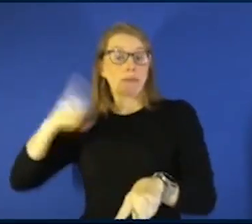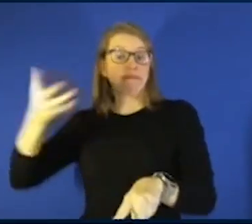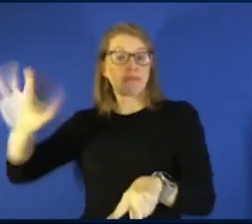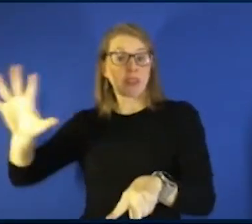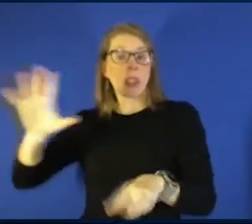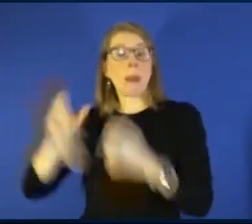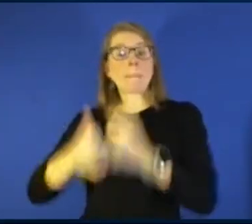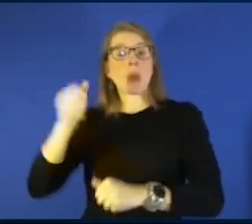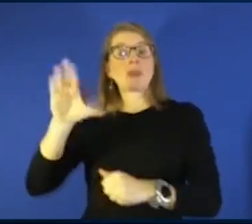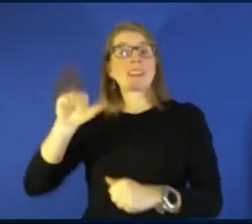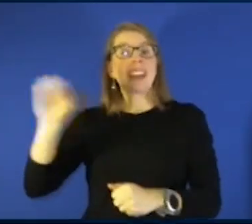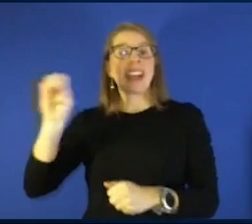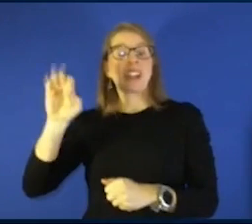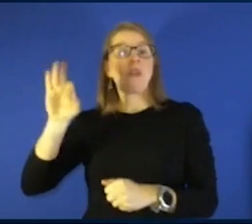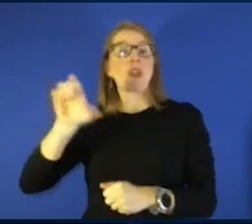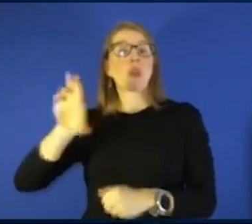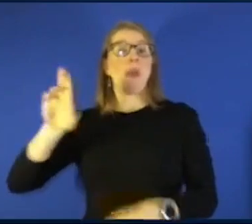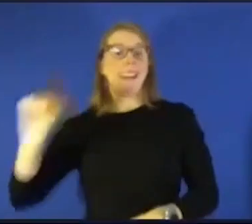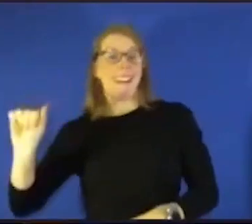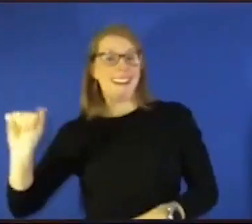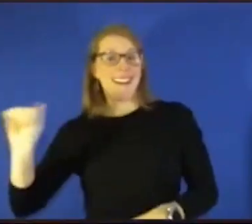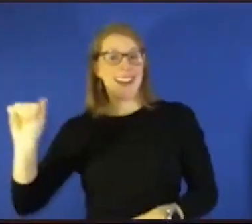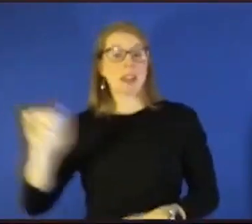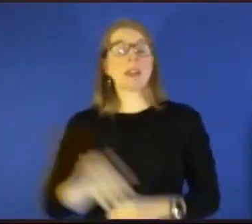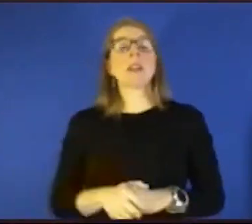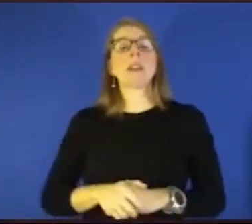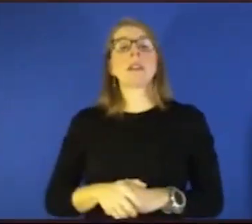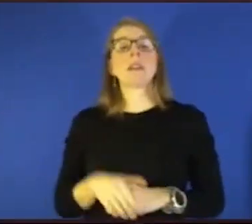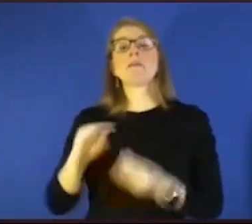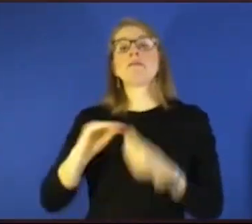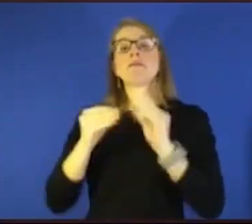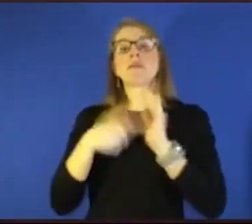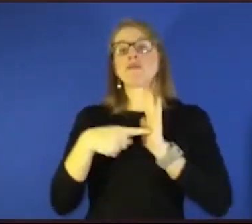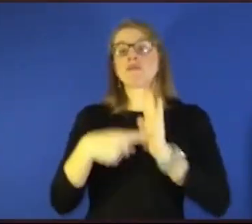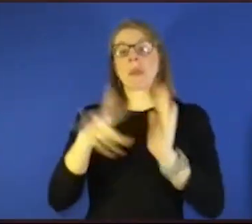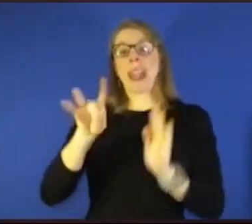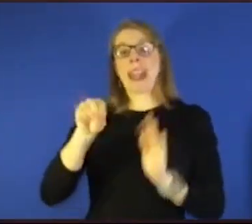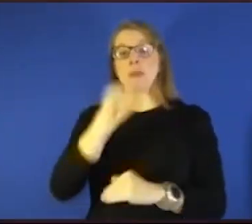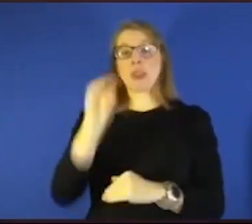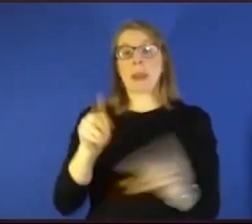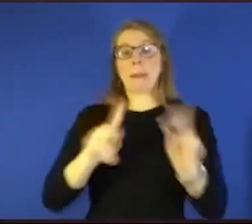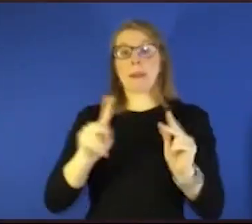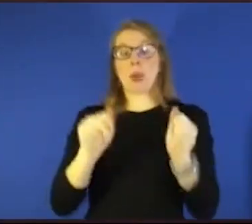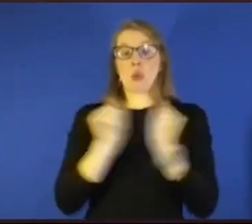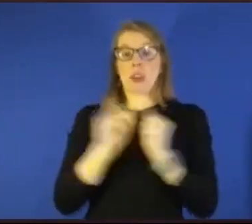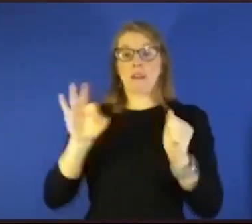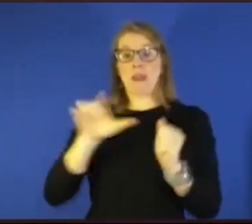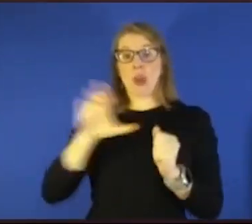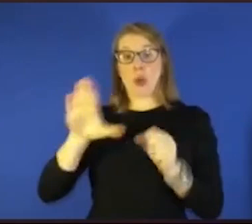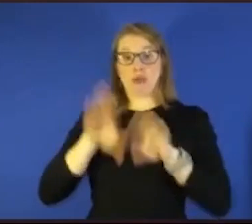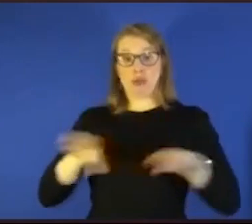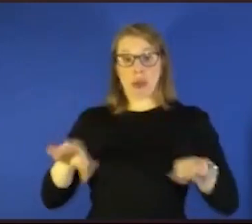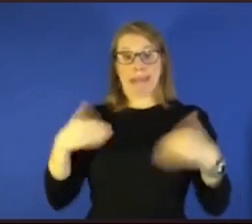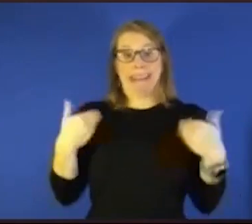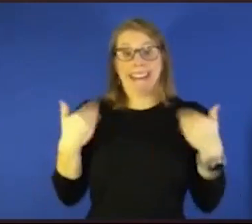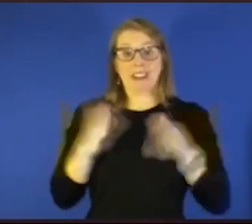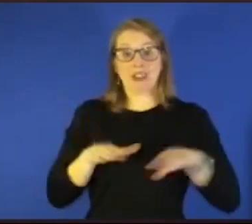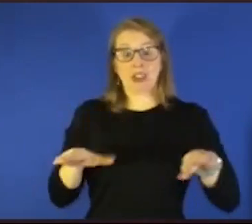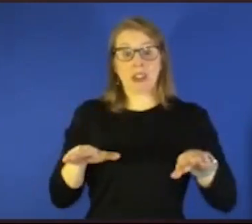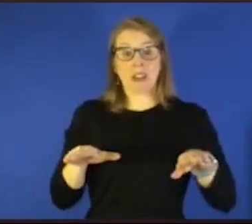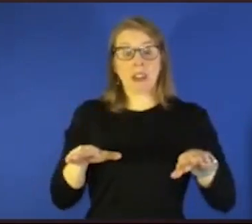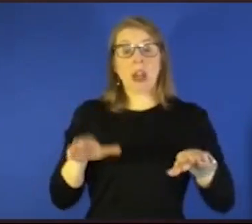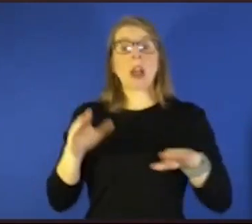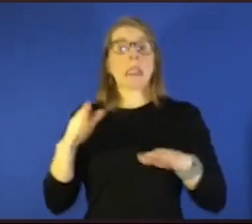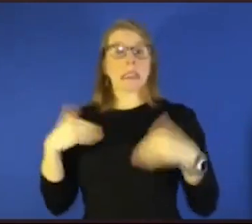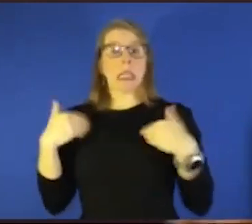influenza A, and those same numbers show that 80% of the people with the flu are children, young children and adults, young